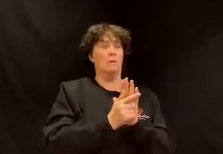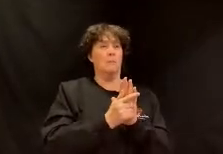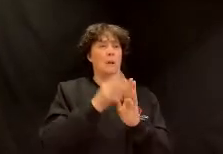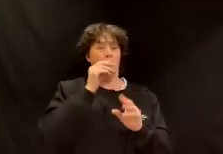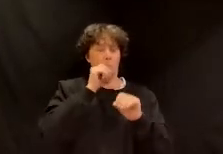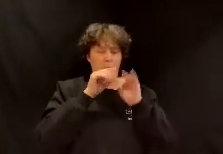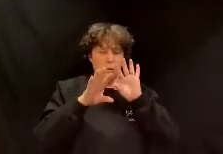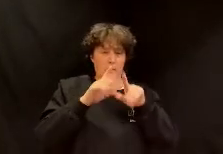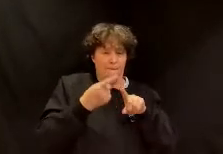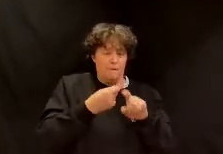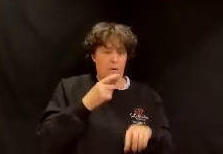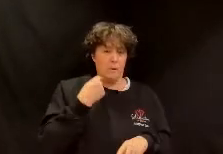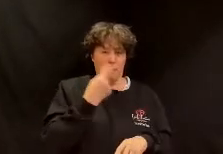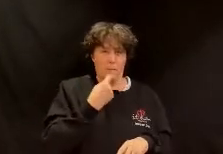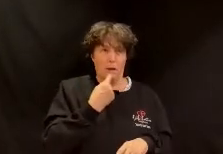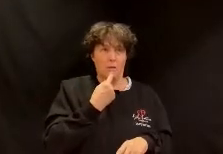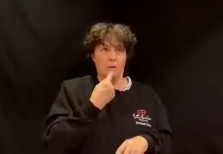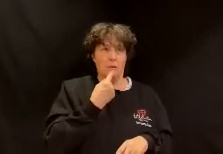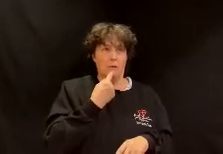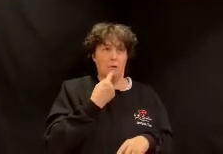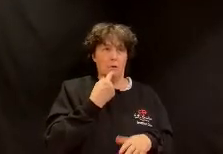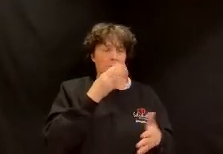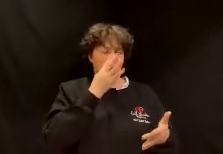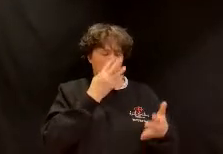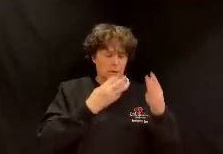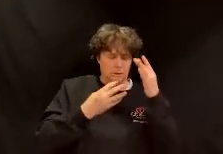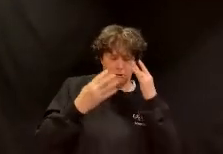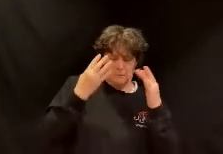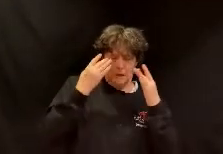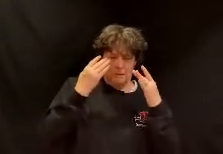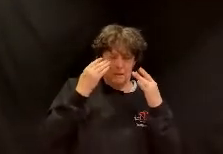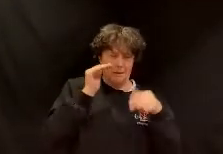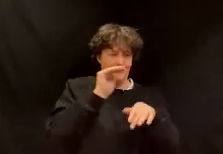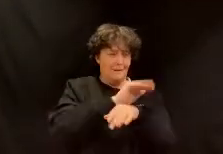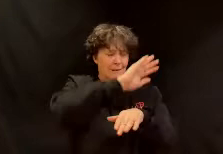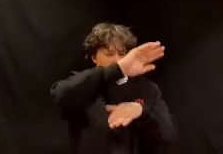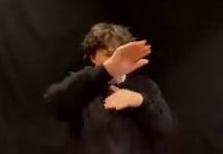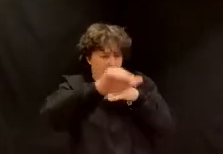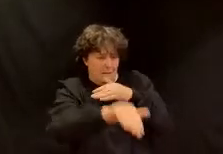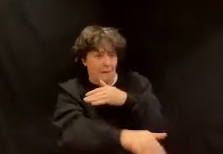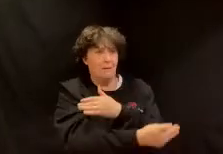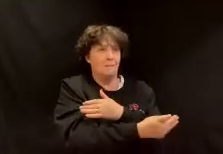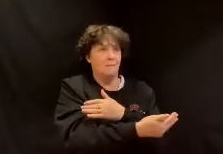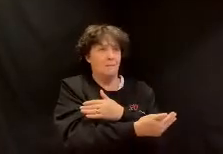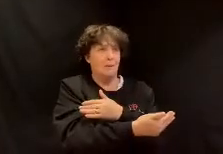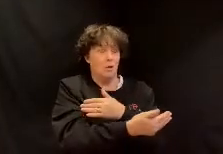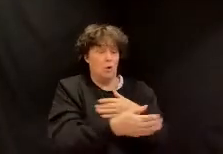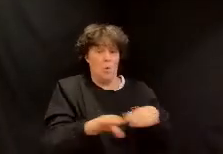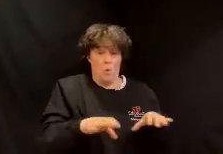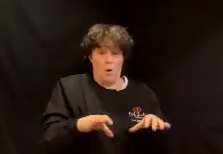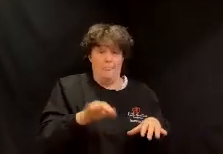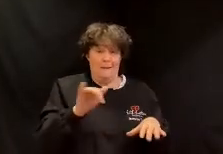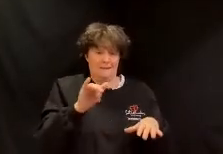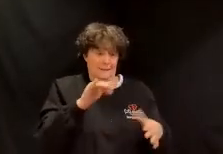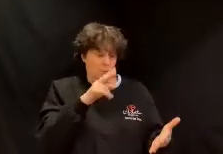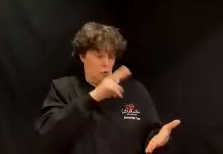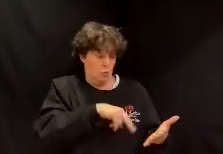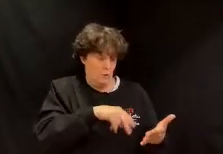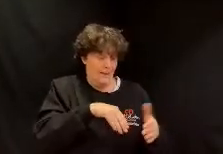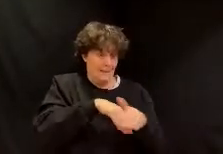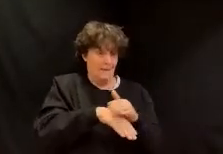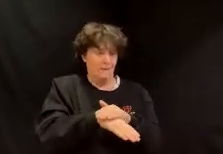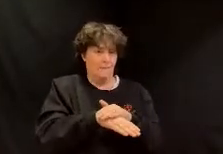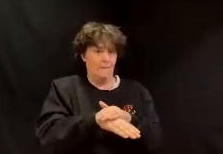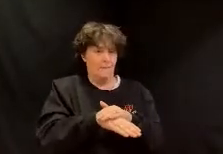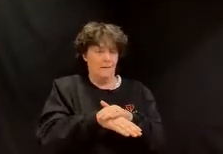shall meditate in it day and night, that you may observe to do according to all that's written in it. For then you will make your way prosperous, and then you will have